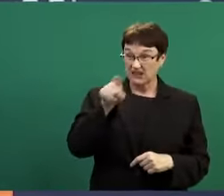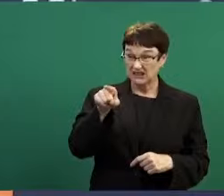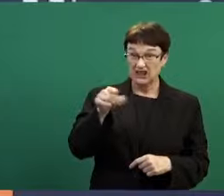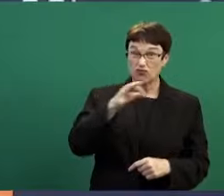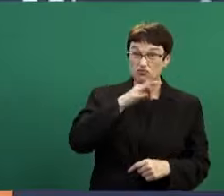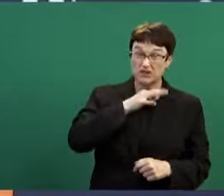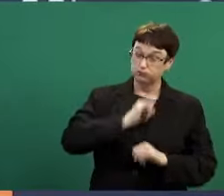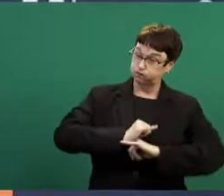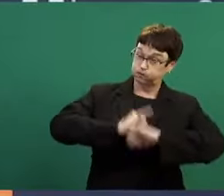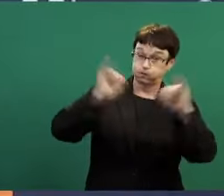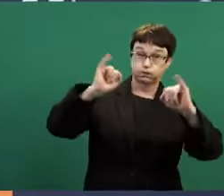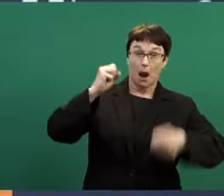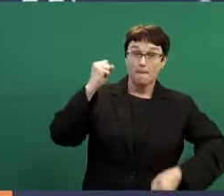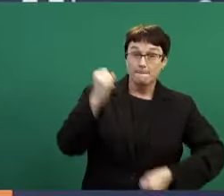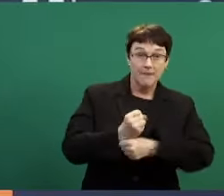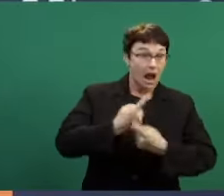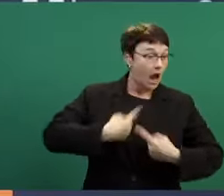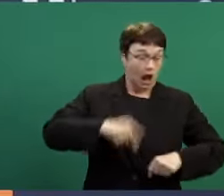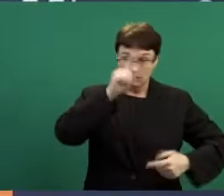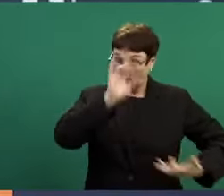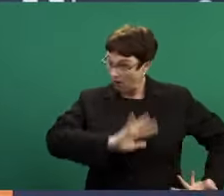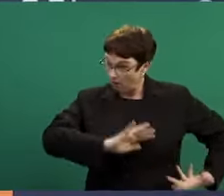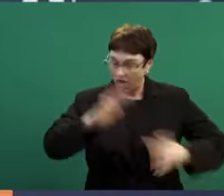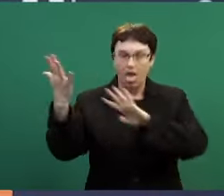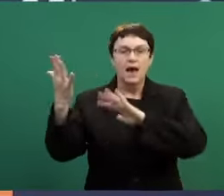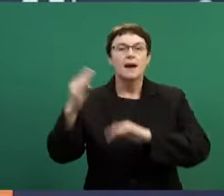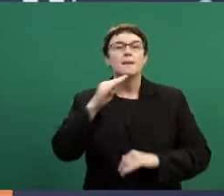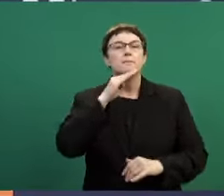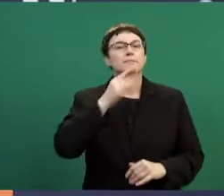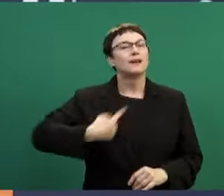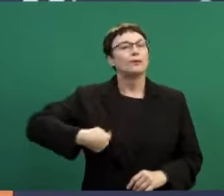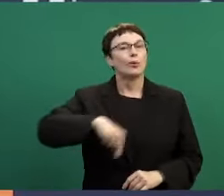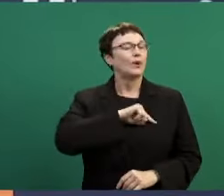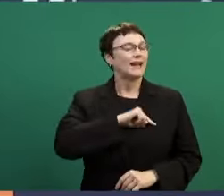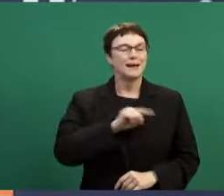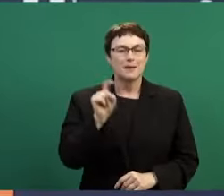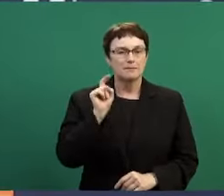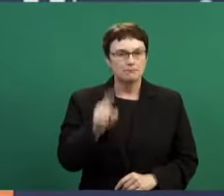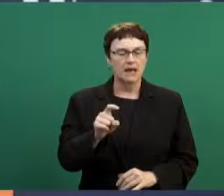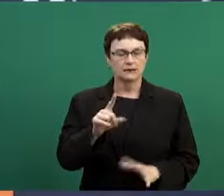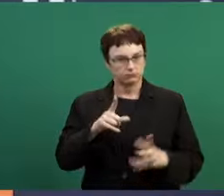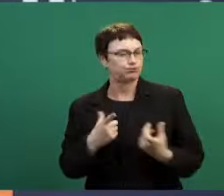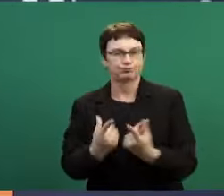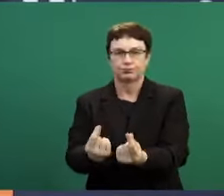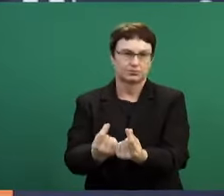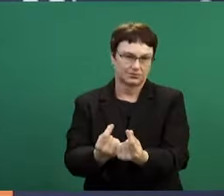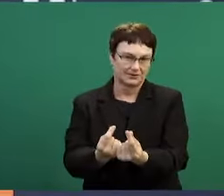risks threaten to materialize, we should actually act to deal with them.